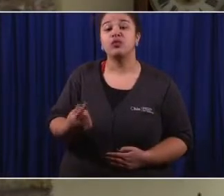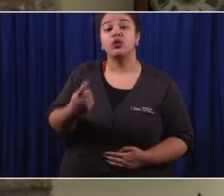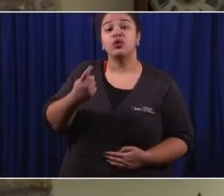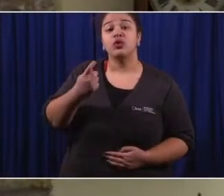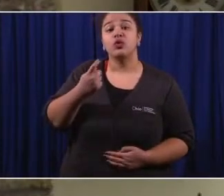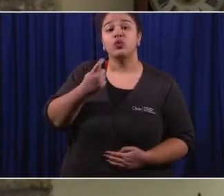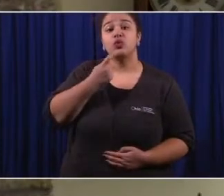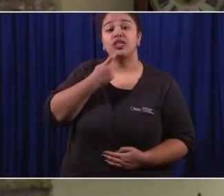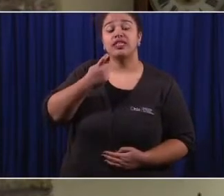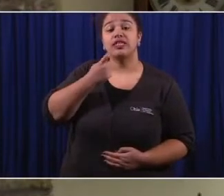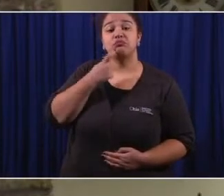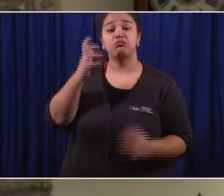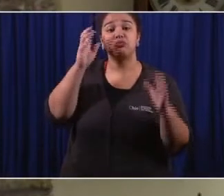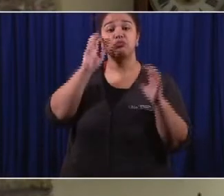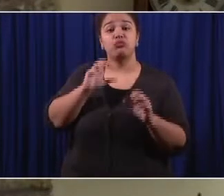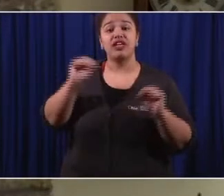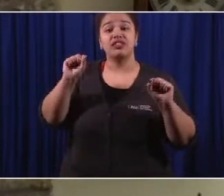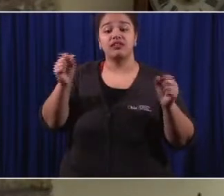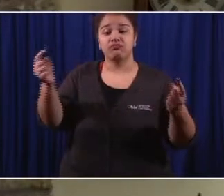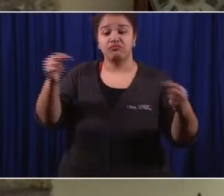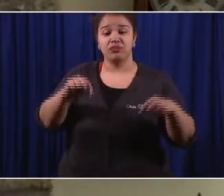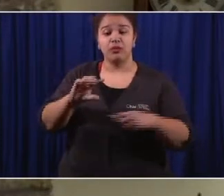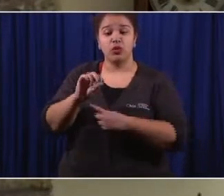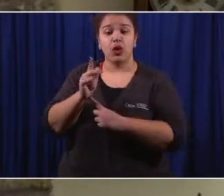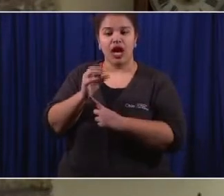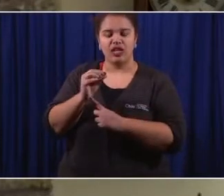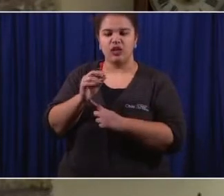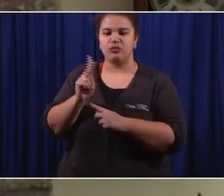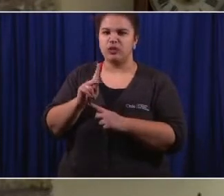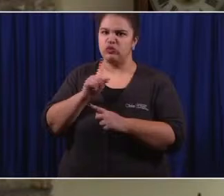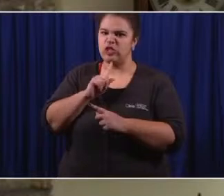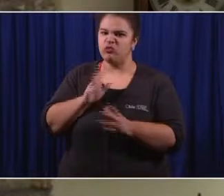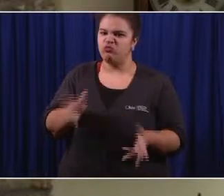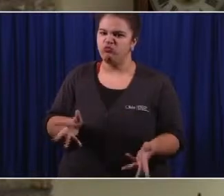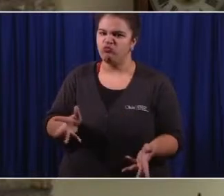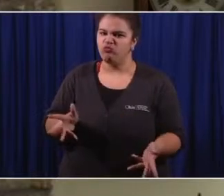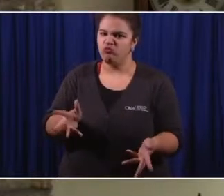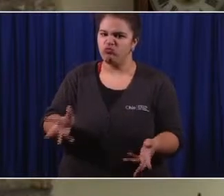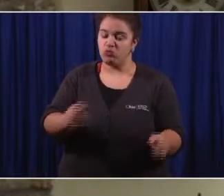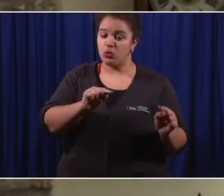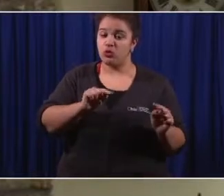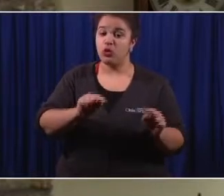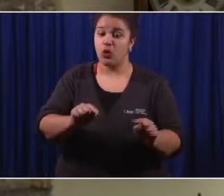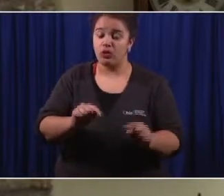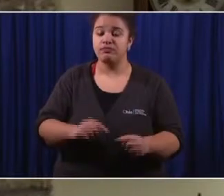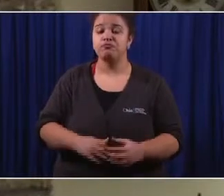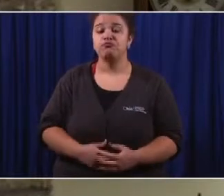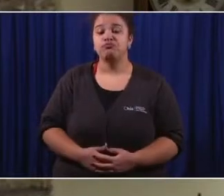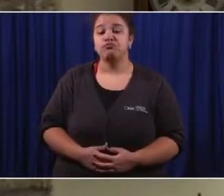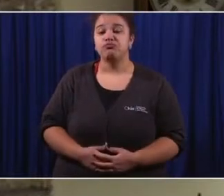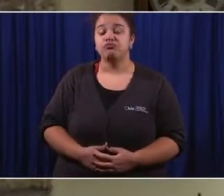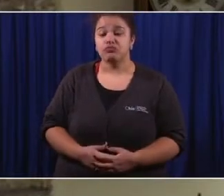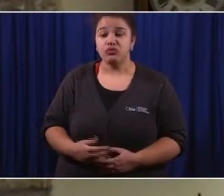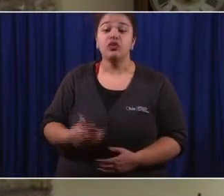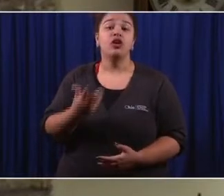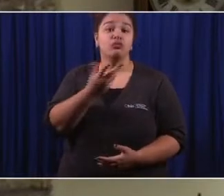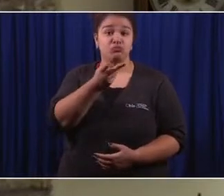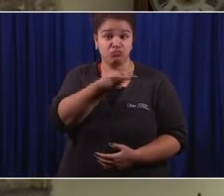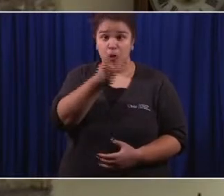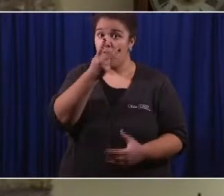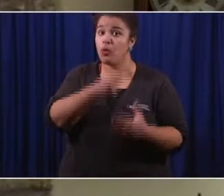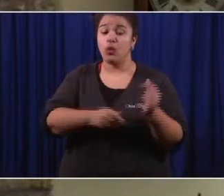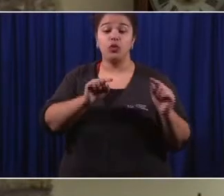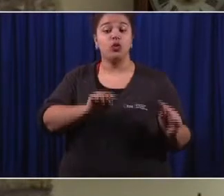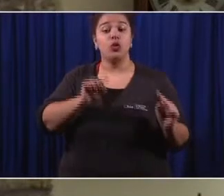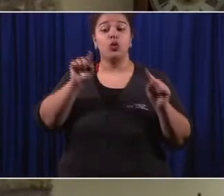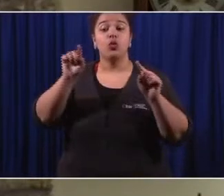in Ohio. Yesterday's event, however, in Vandalia, where you were, was unlike anything that we'd seen for months. Of course, you both attended, and that